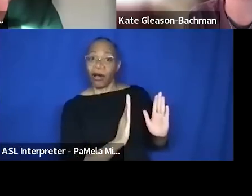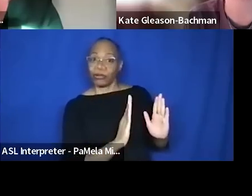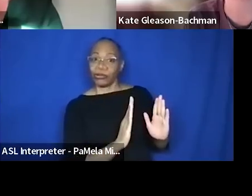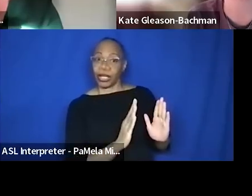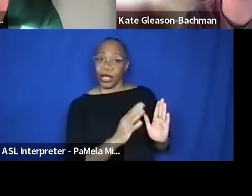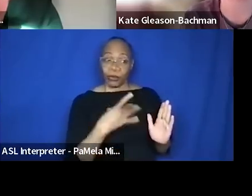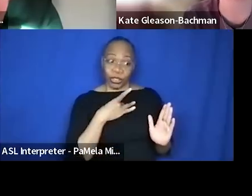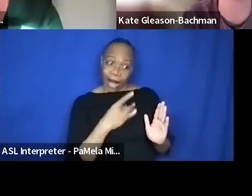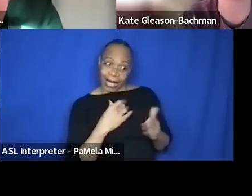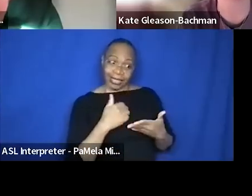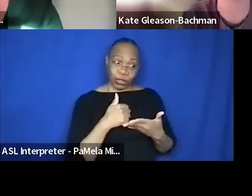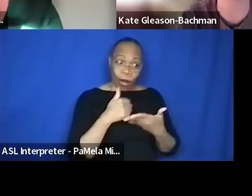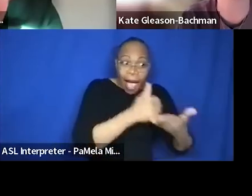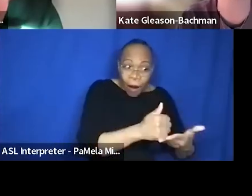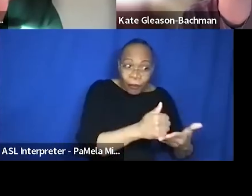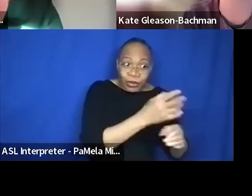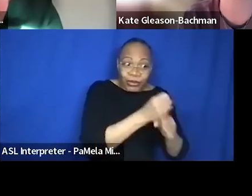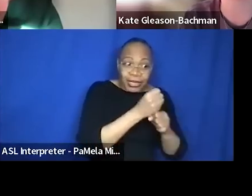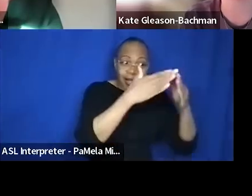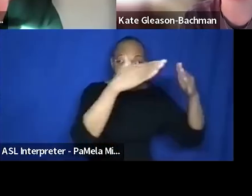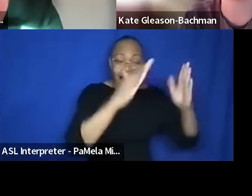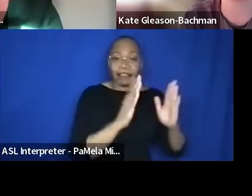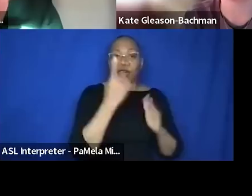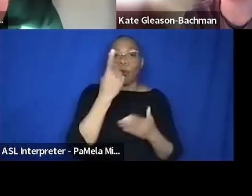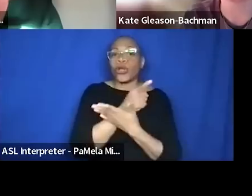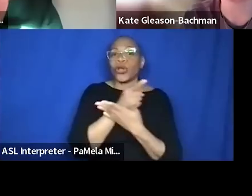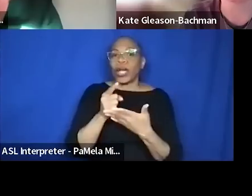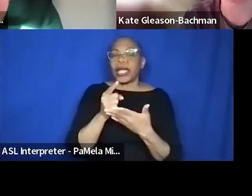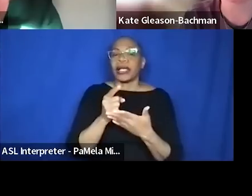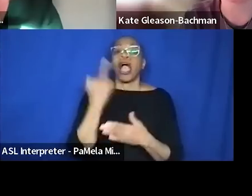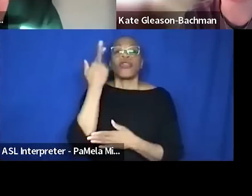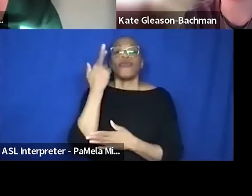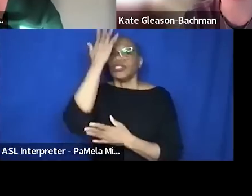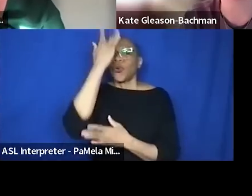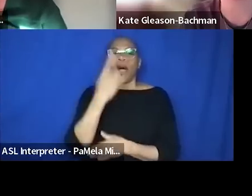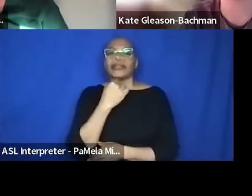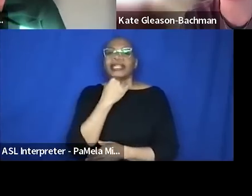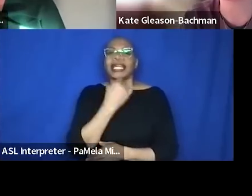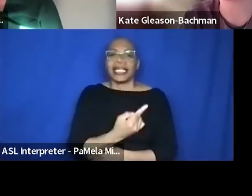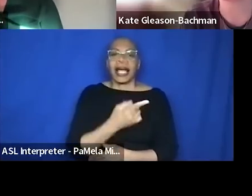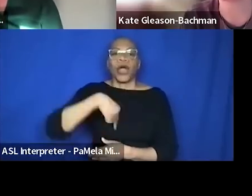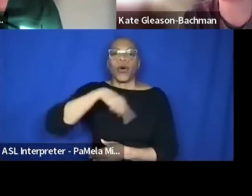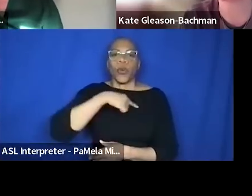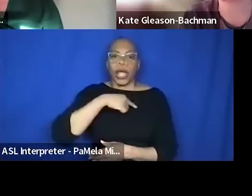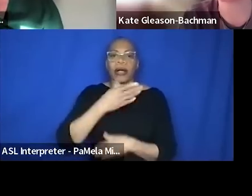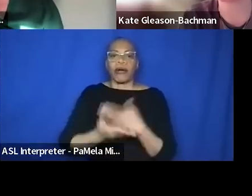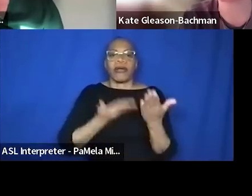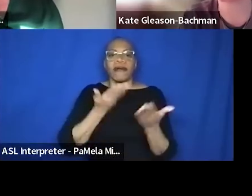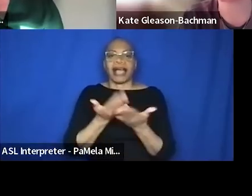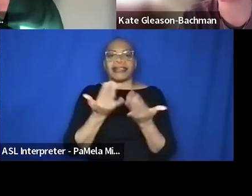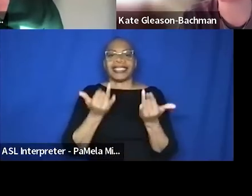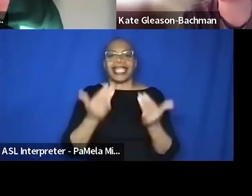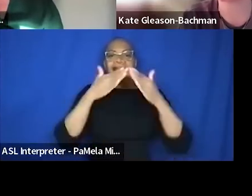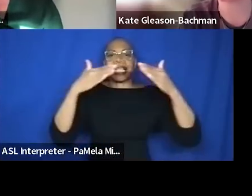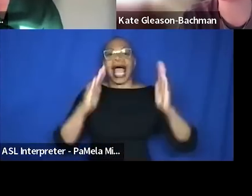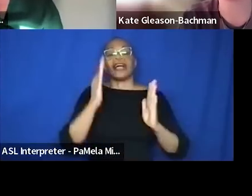you like us to help you get housing? They do that for a week. The reason why they don't tell them we're coming today to house people, because then they would